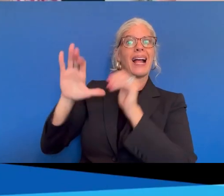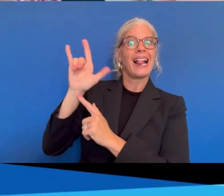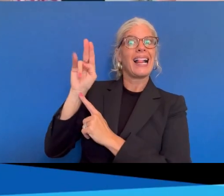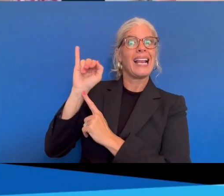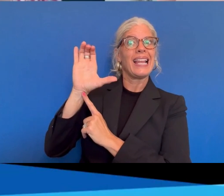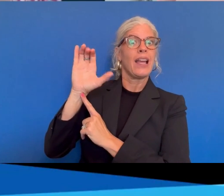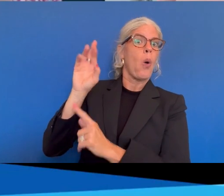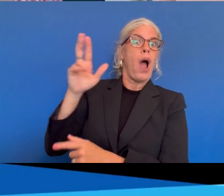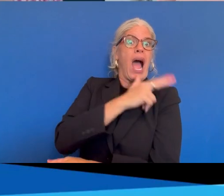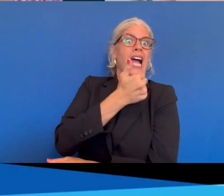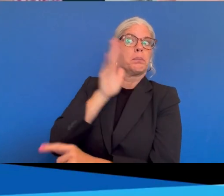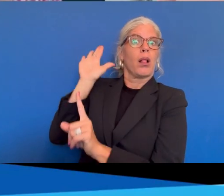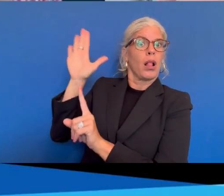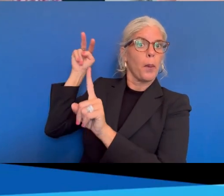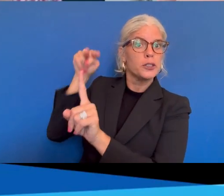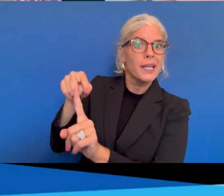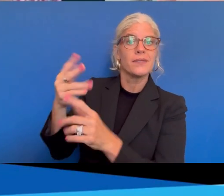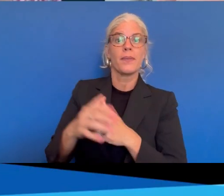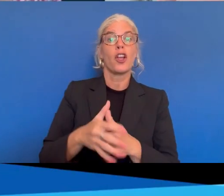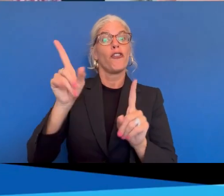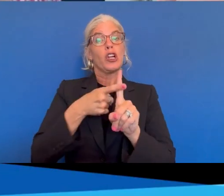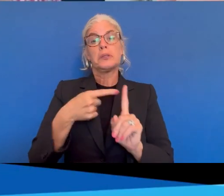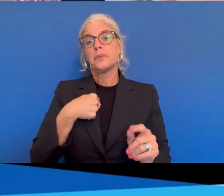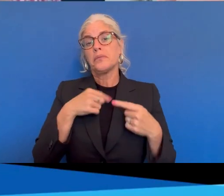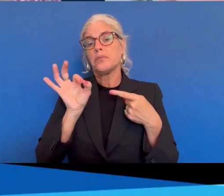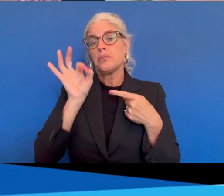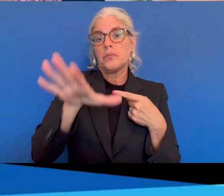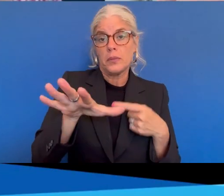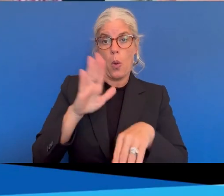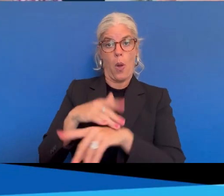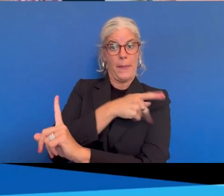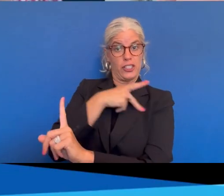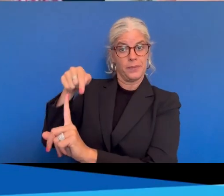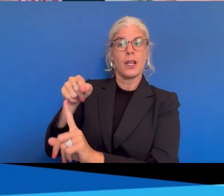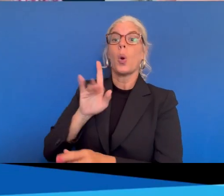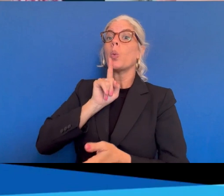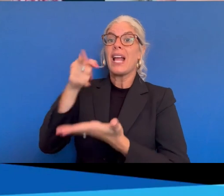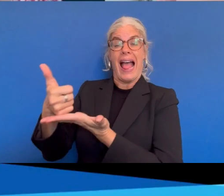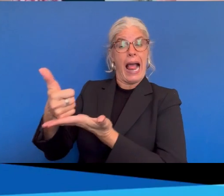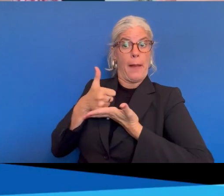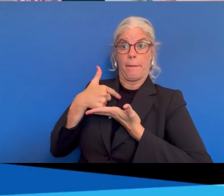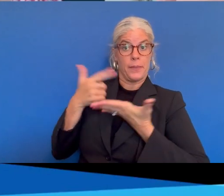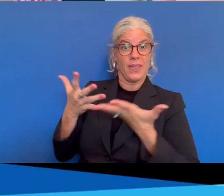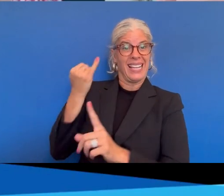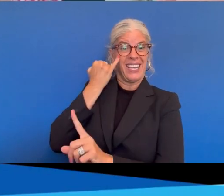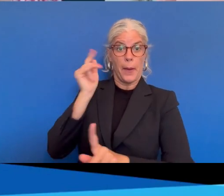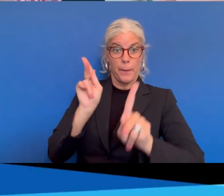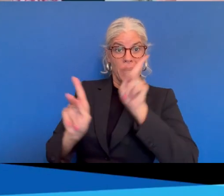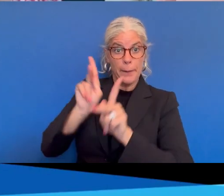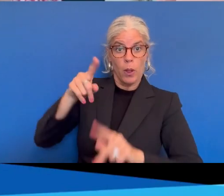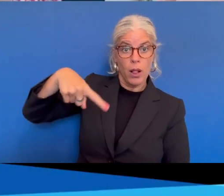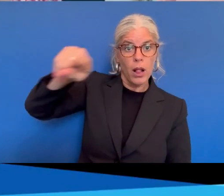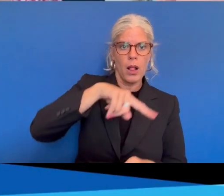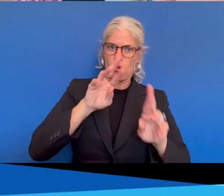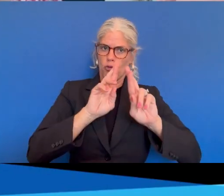we think about things from a patient and caregiver's perspective of preparing? And then how can we think about it from a clinician